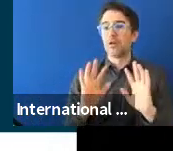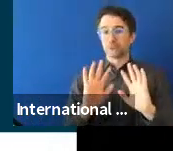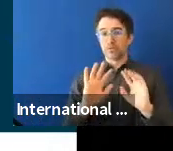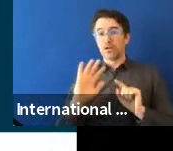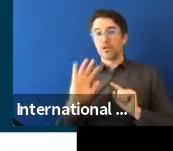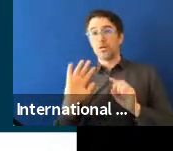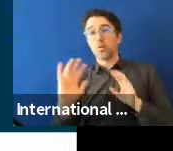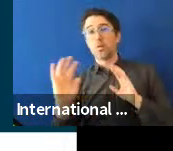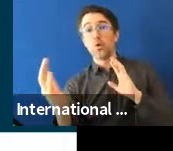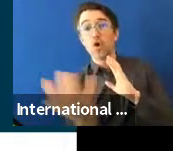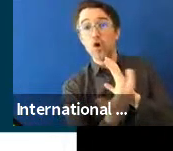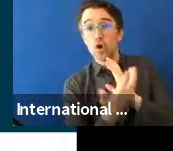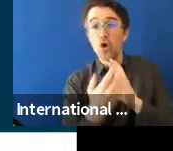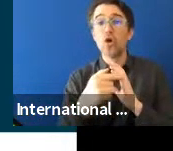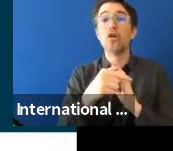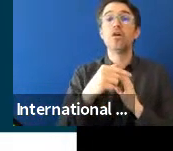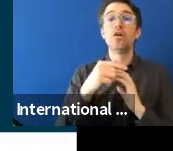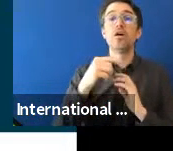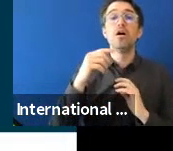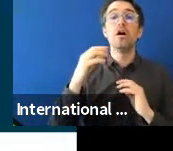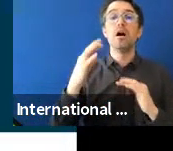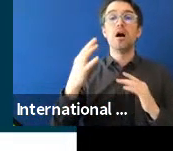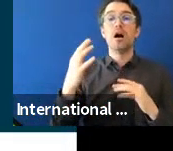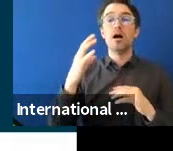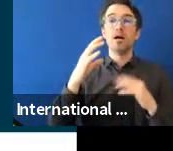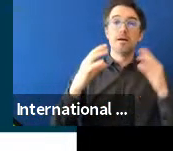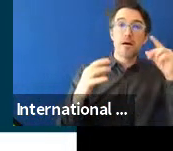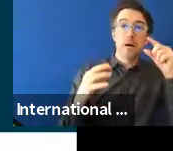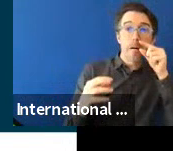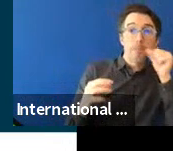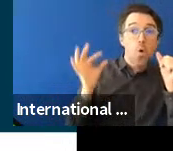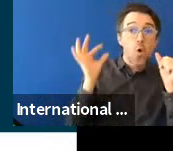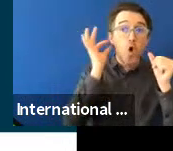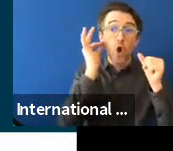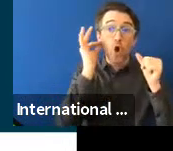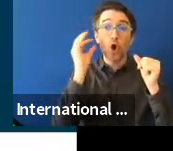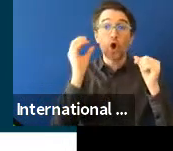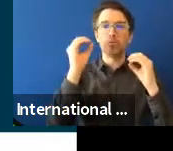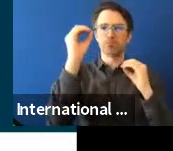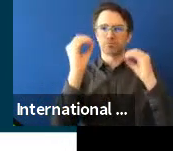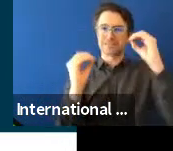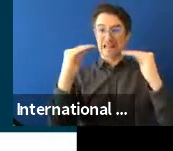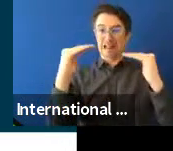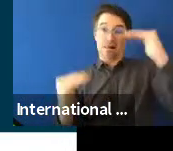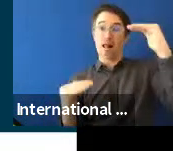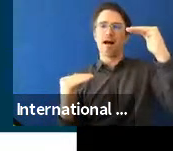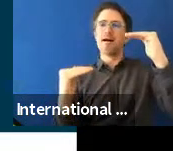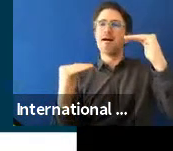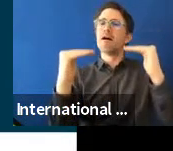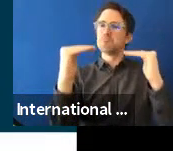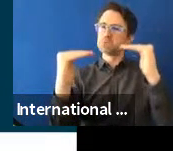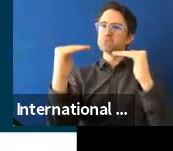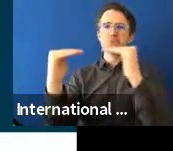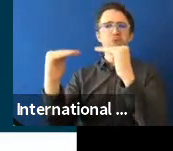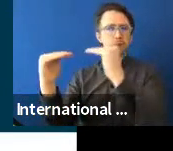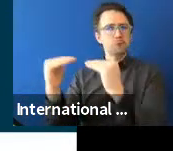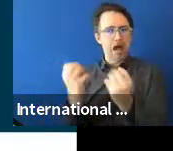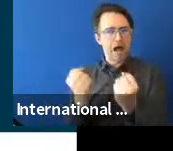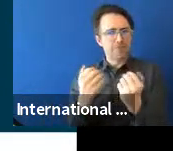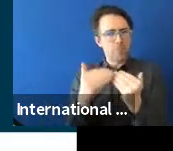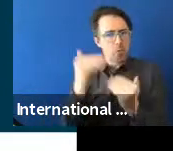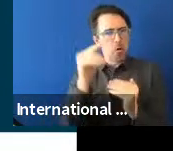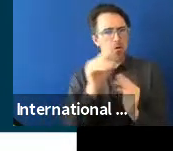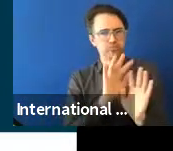now stabilized at the plateau level or shows real signs of a sustained